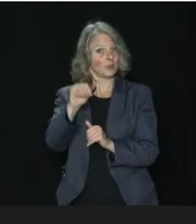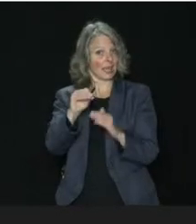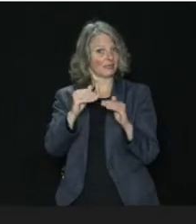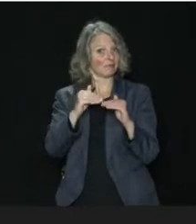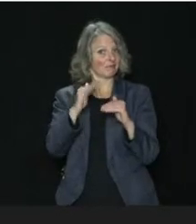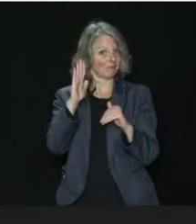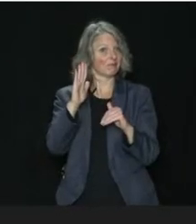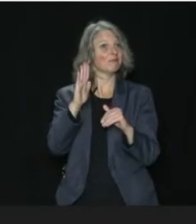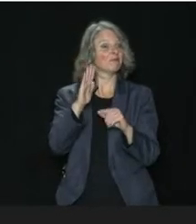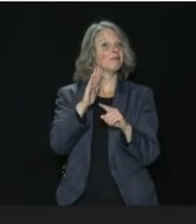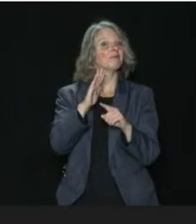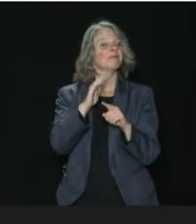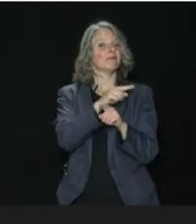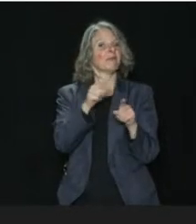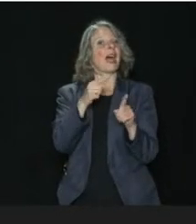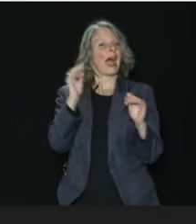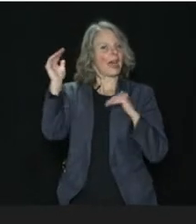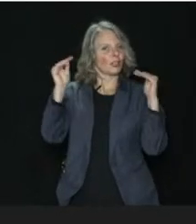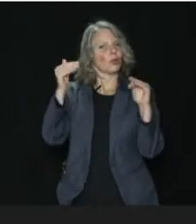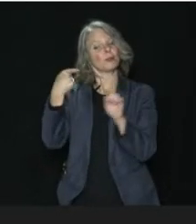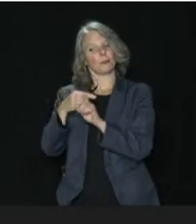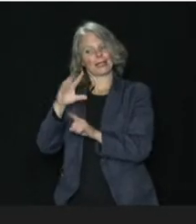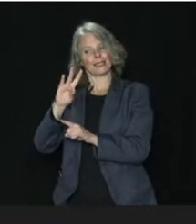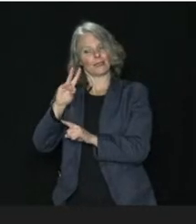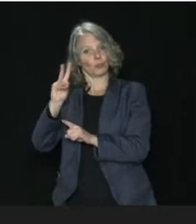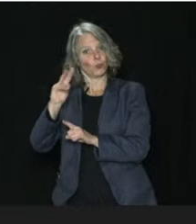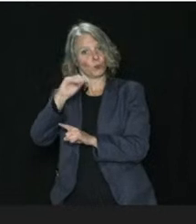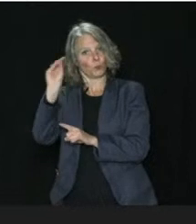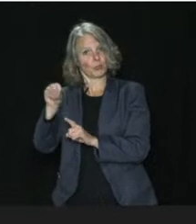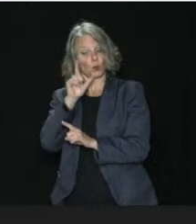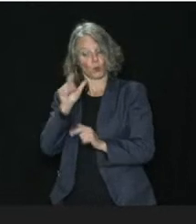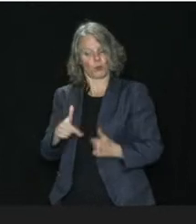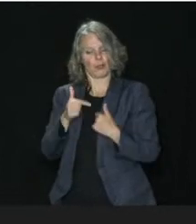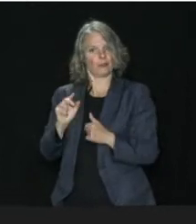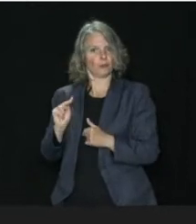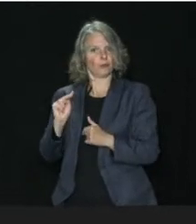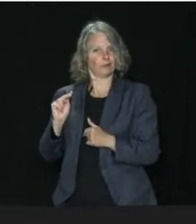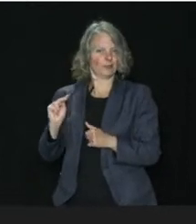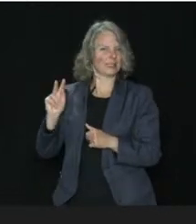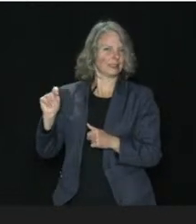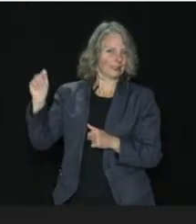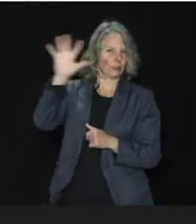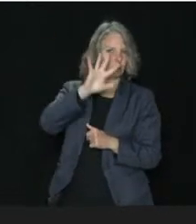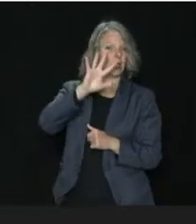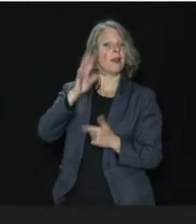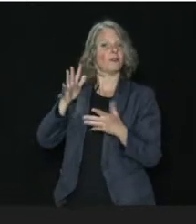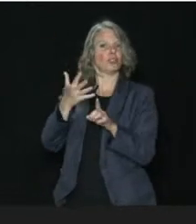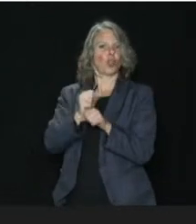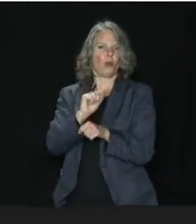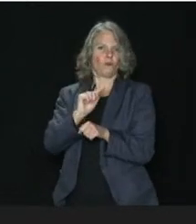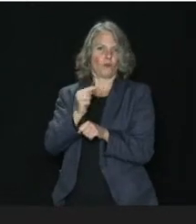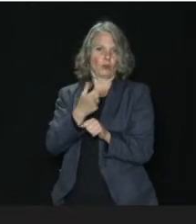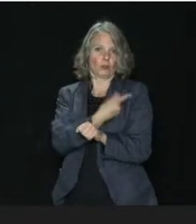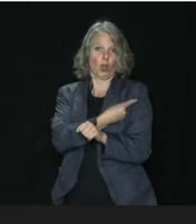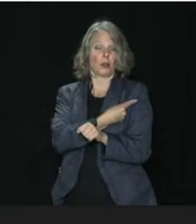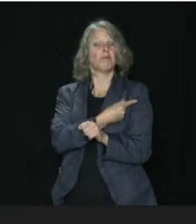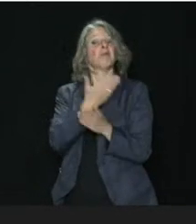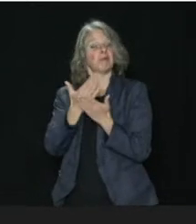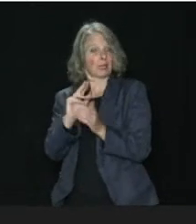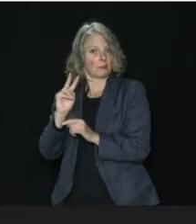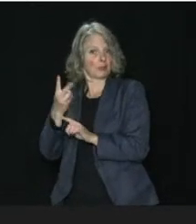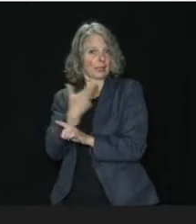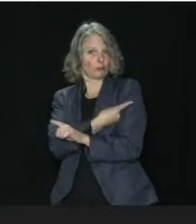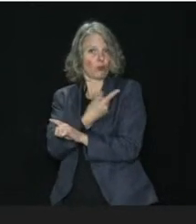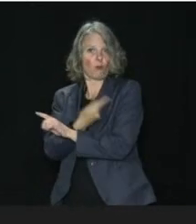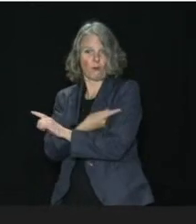Nations communities, as well as over 72% of adults living in the territories, have received at least one dose of the COVID-19 vaccine. In